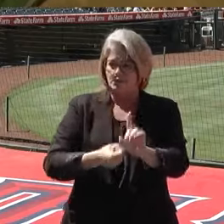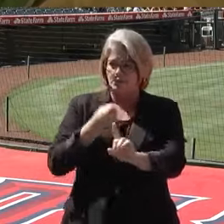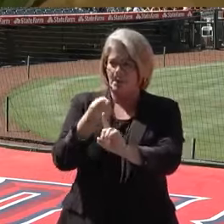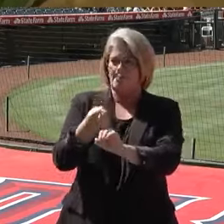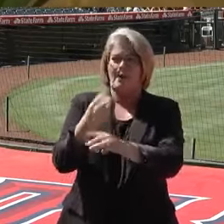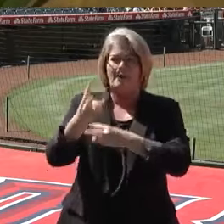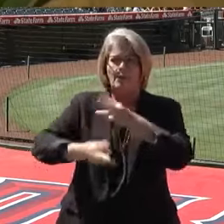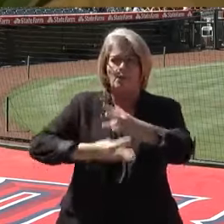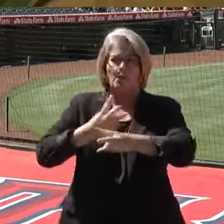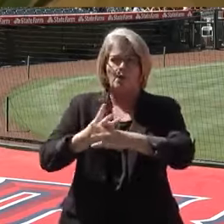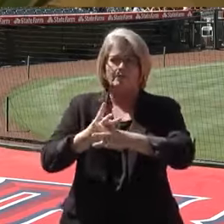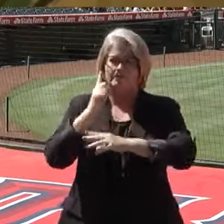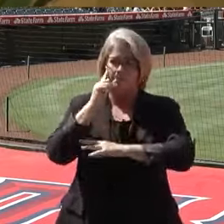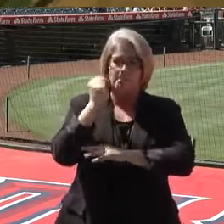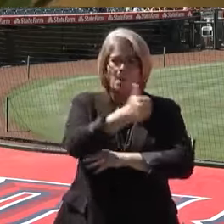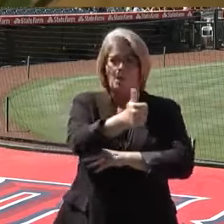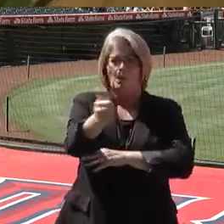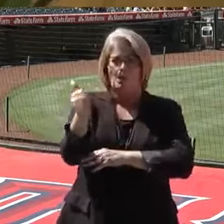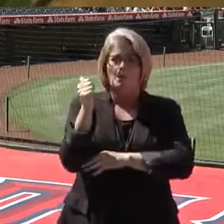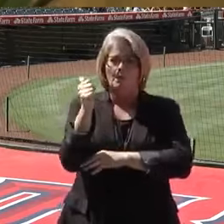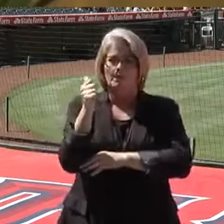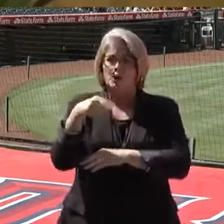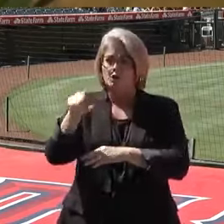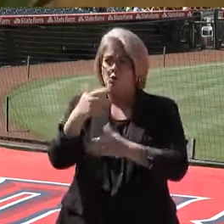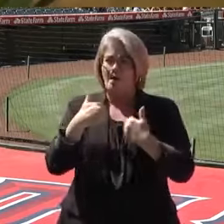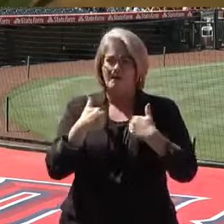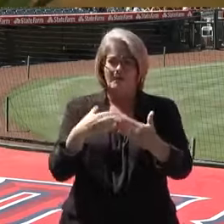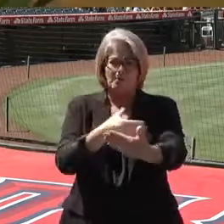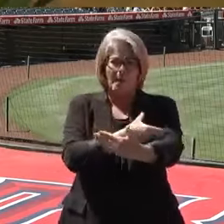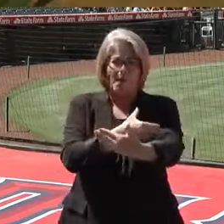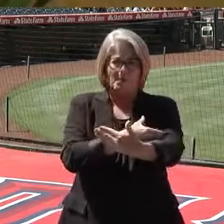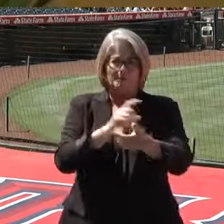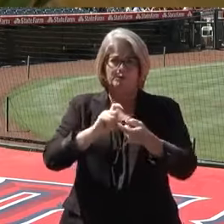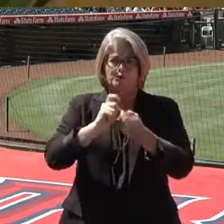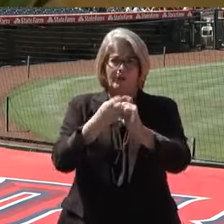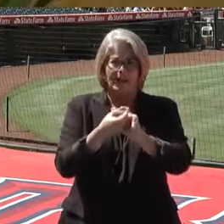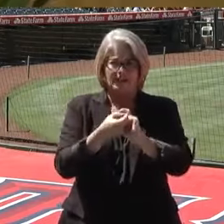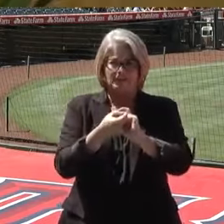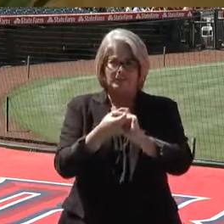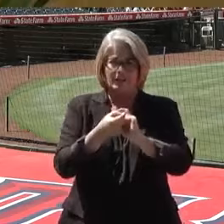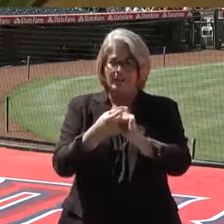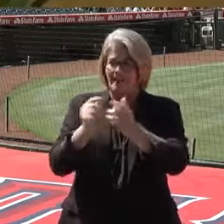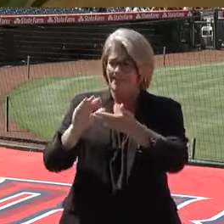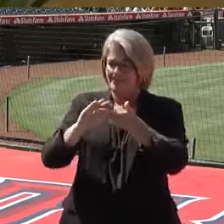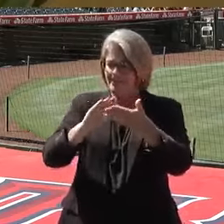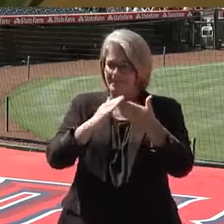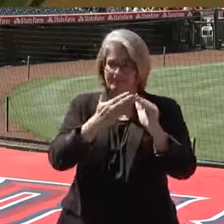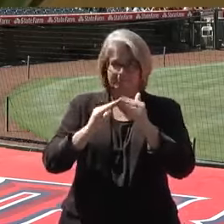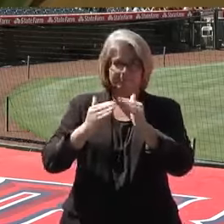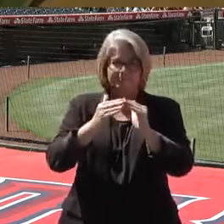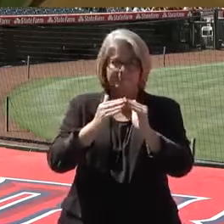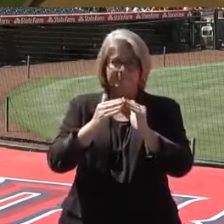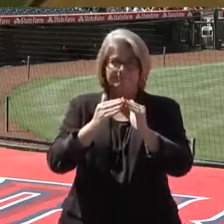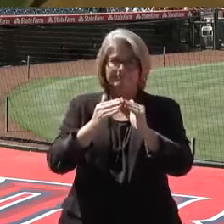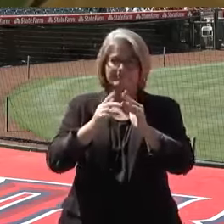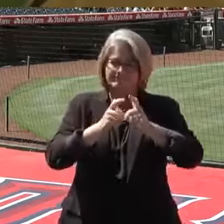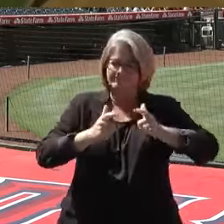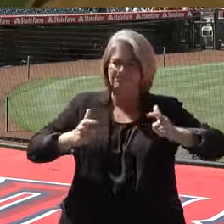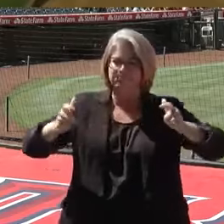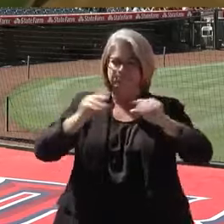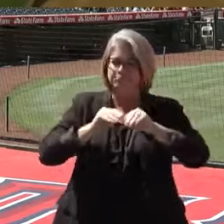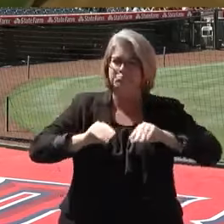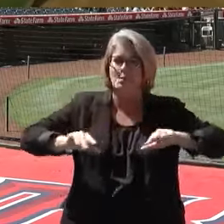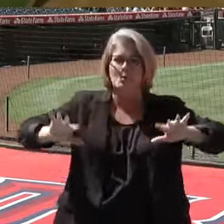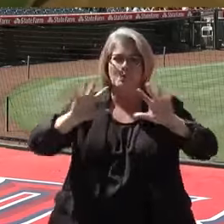the power to inspire change within your communities, neighborhoods, and cities. The world needs your voice, and I, for one, cannot wait to see